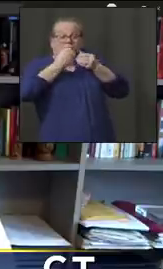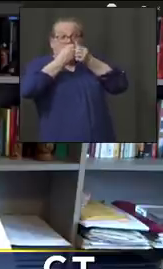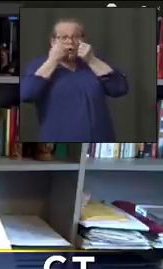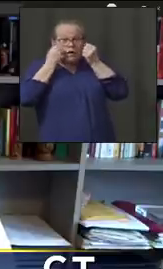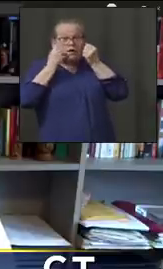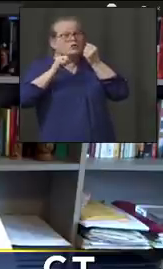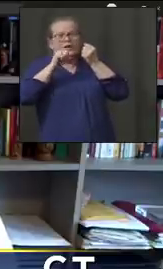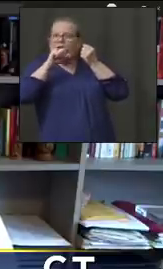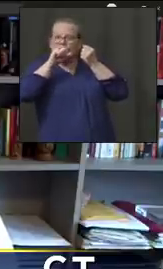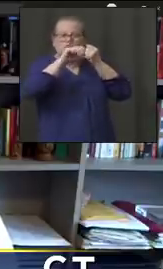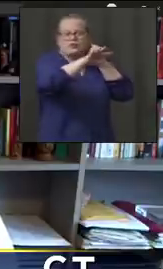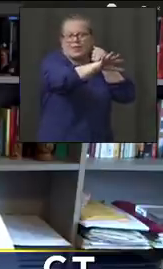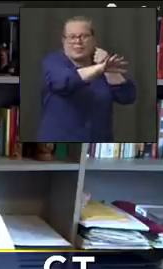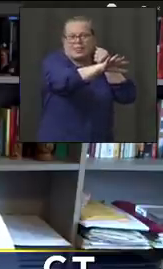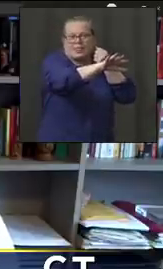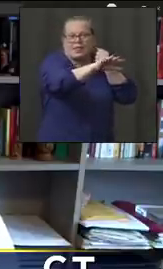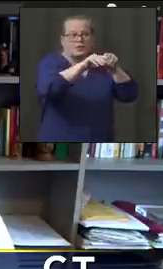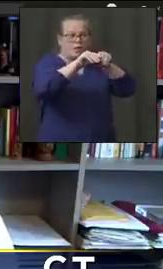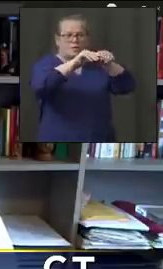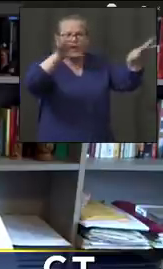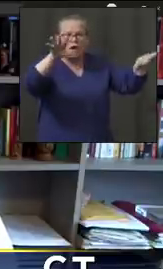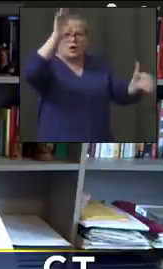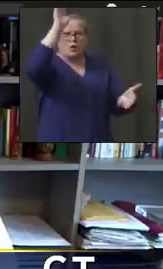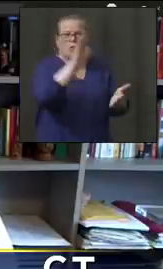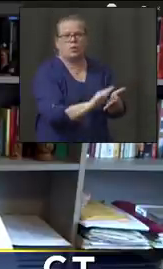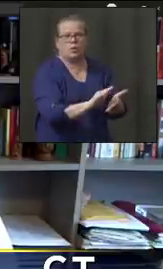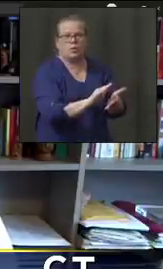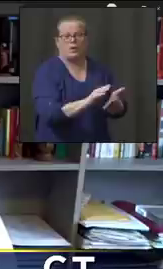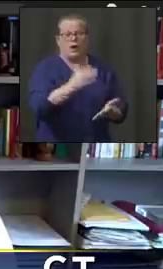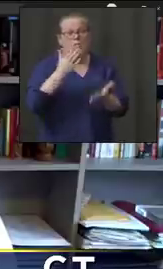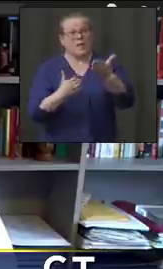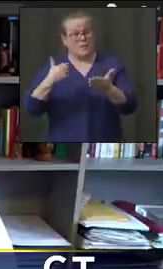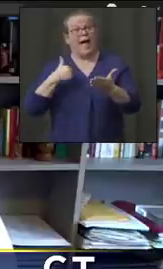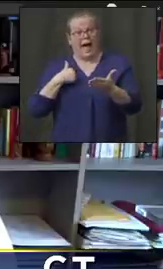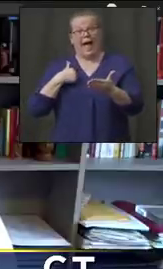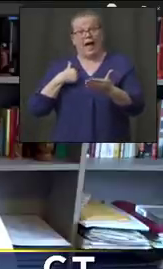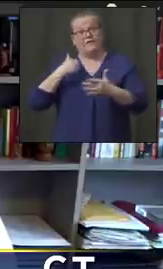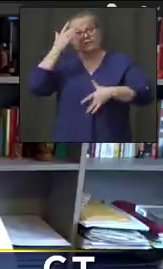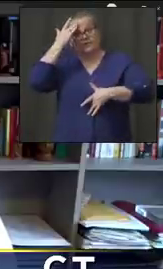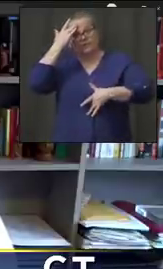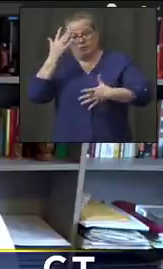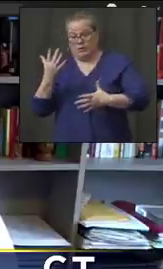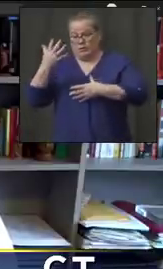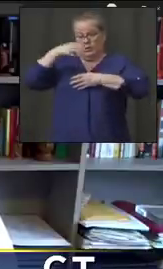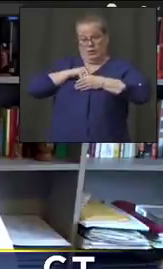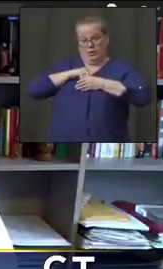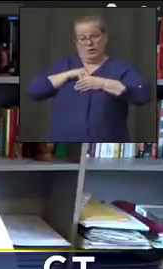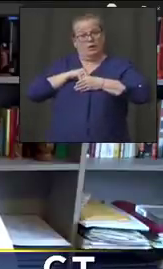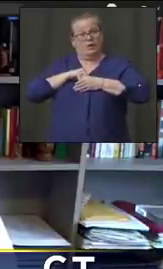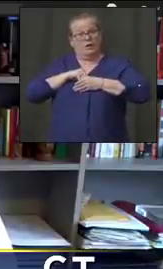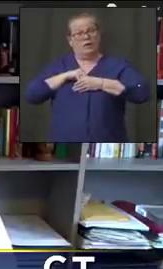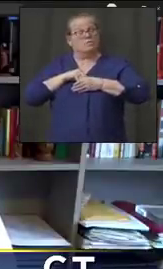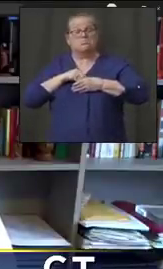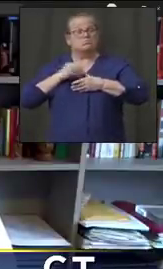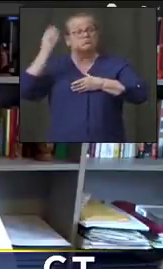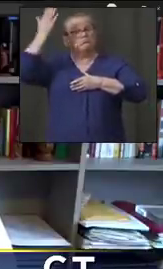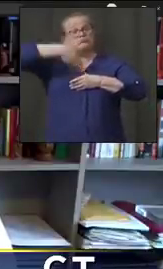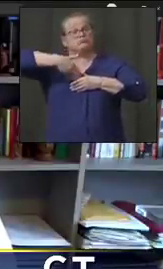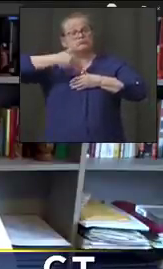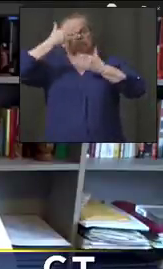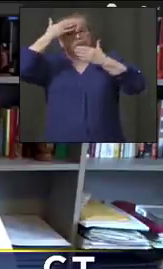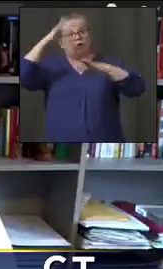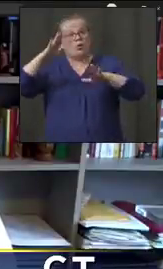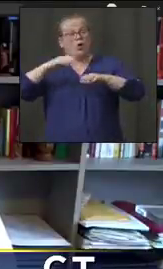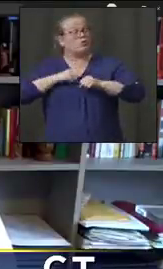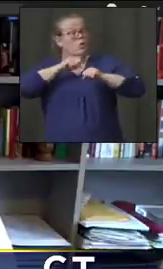any symptoms. So by people in society, our fellow citizens using face masks, that's a very